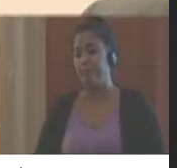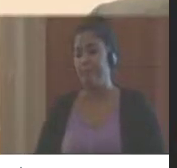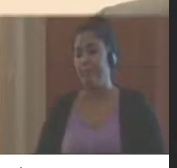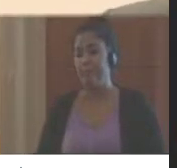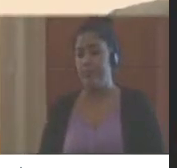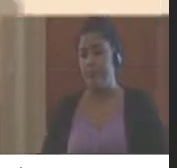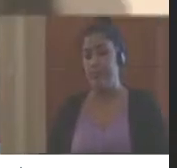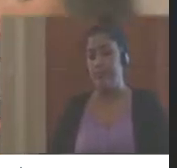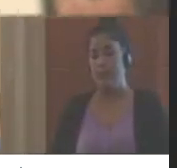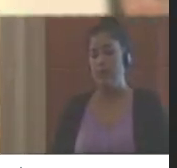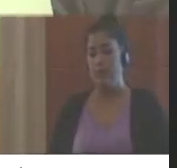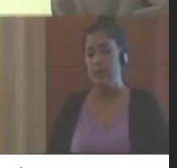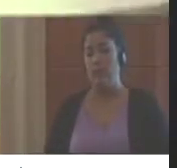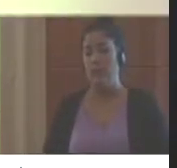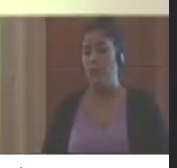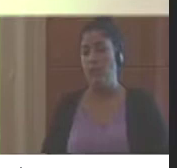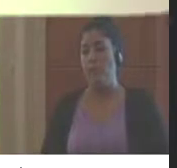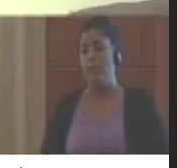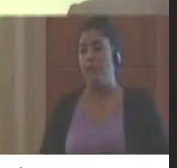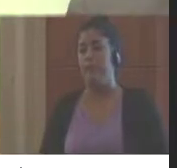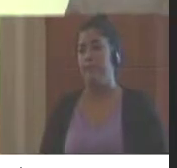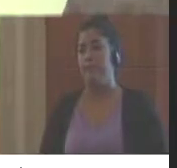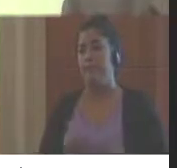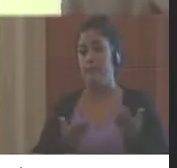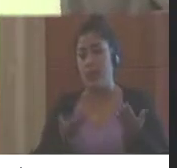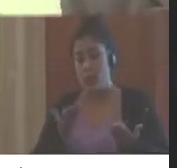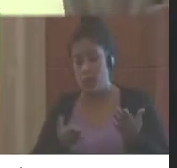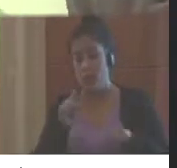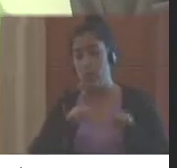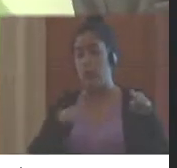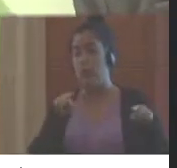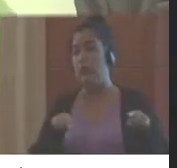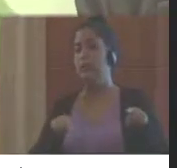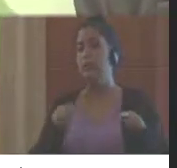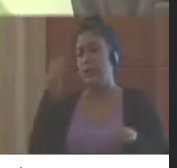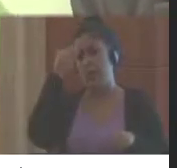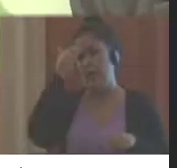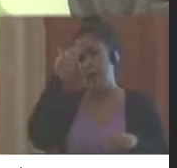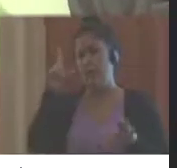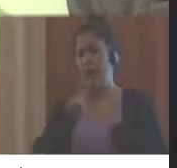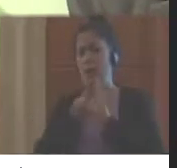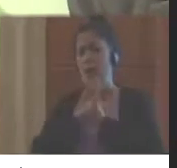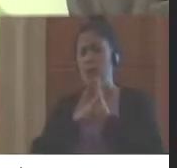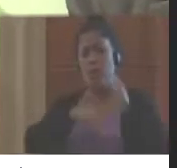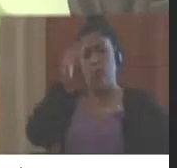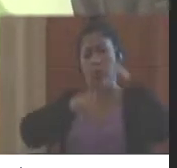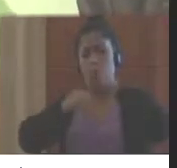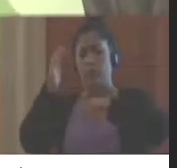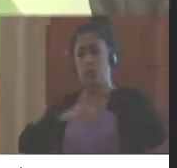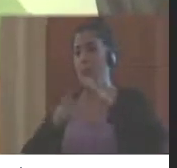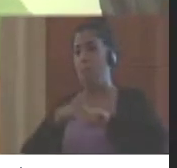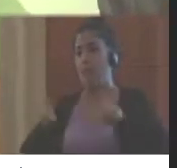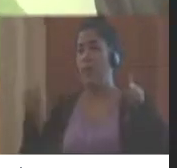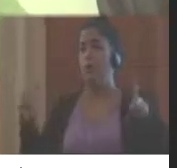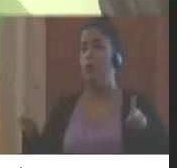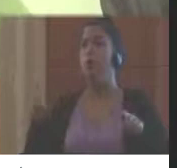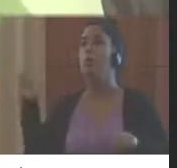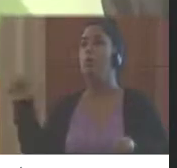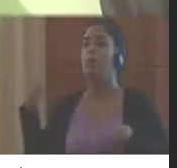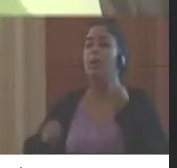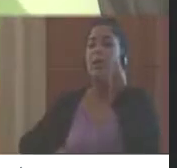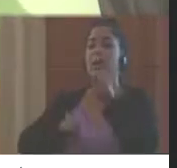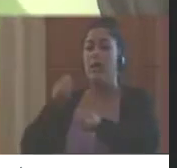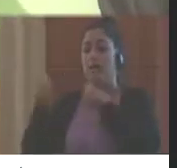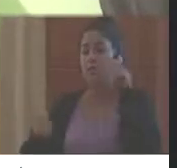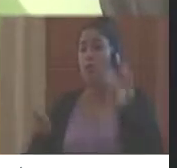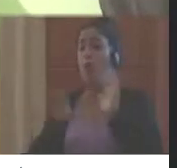Most countries have building codes, but these are not respected or enforced. How do you guarantee, in